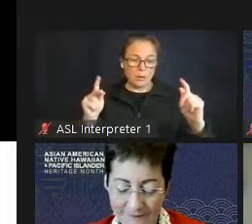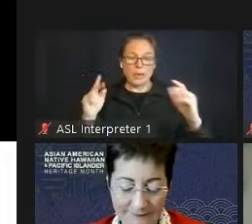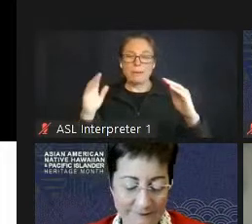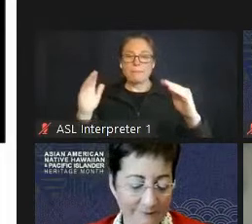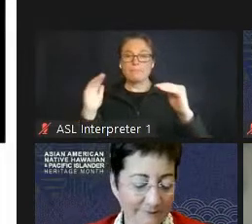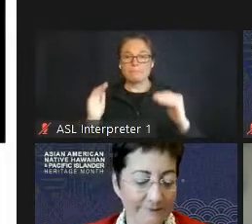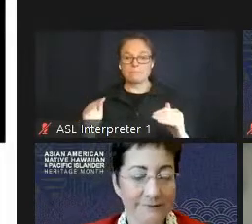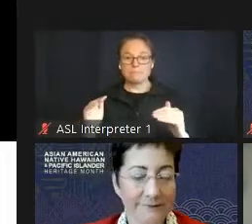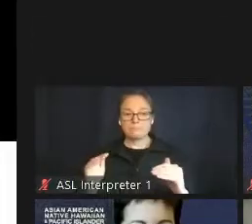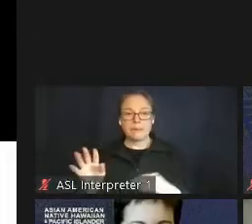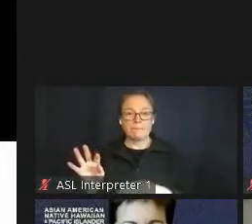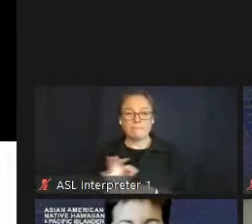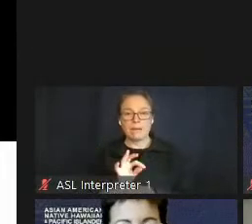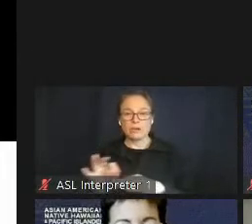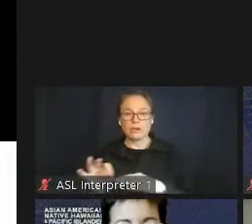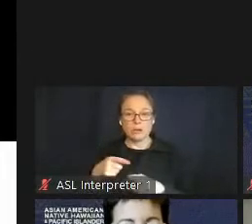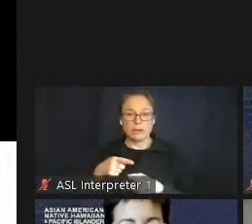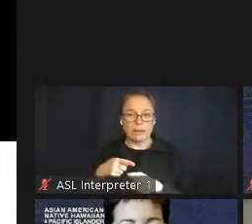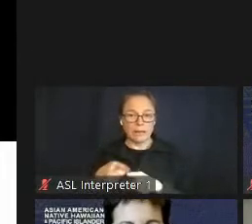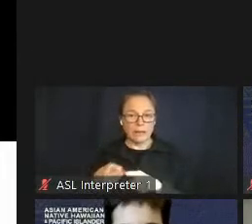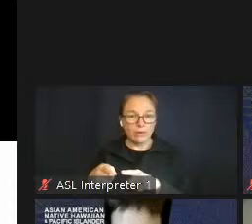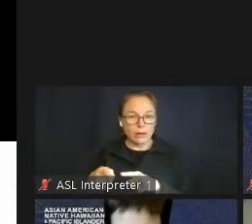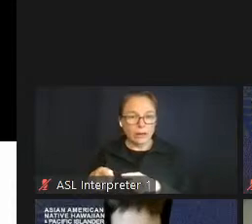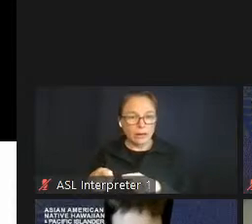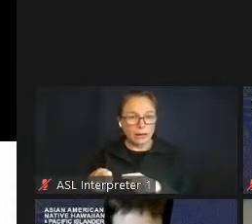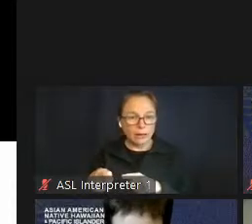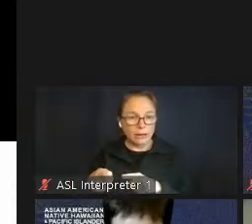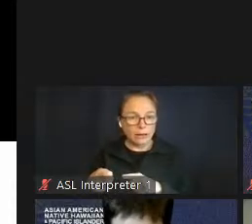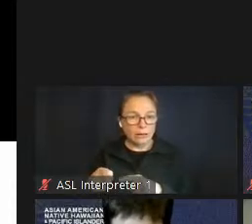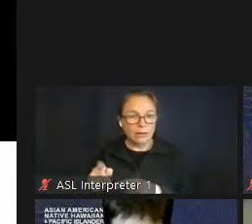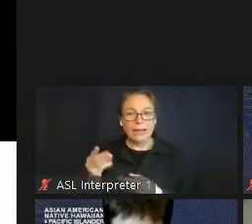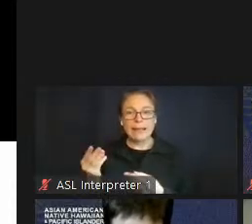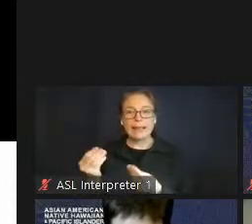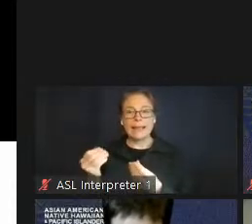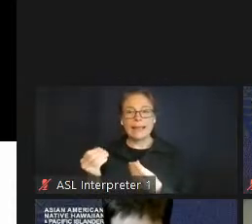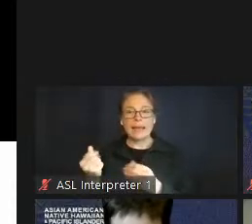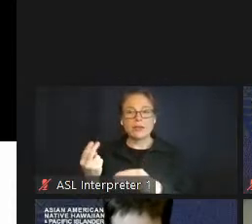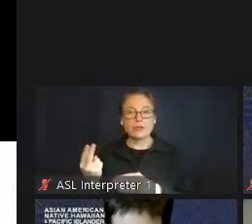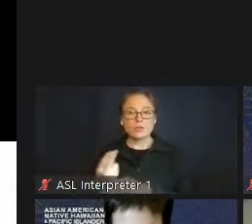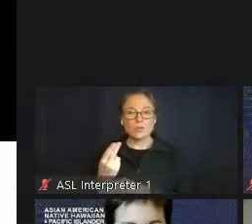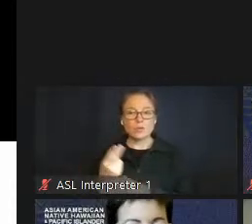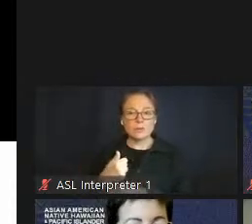area. Is that land use and transportation?